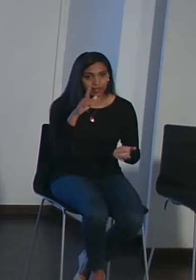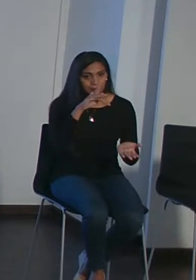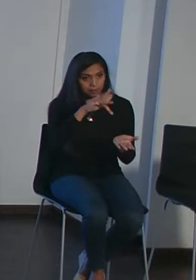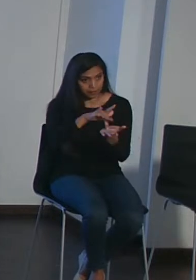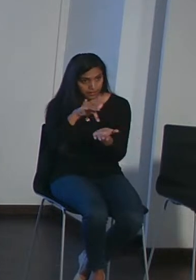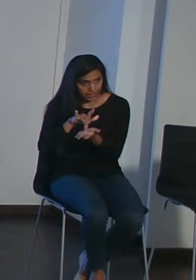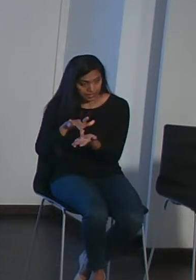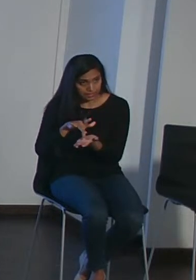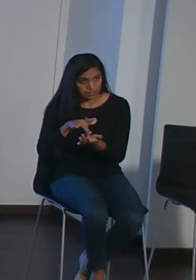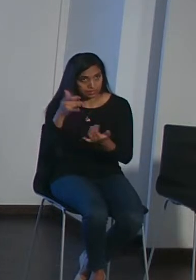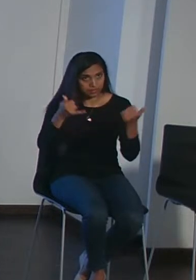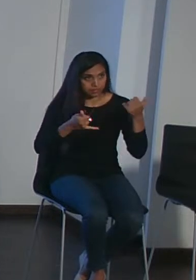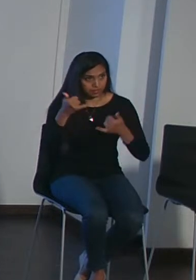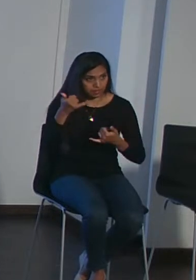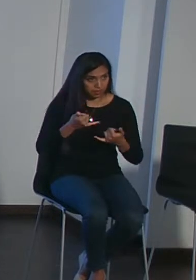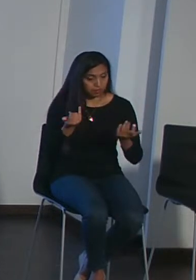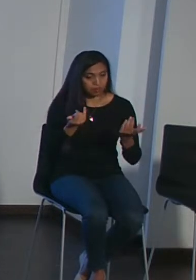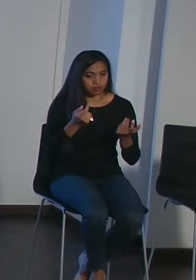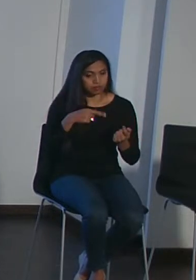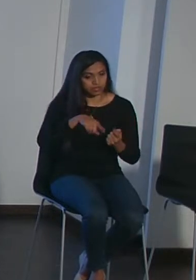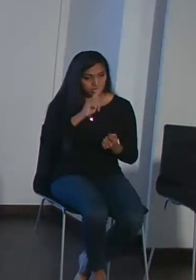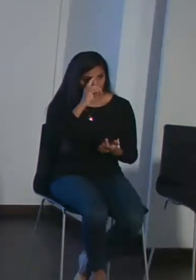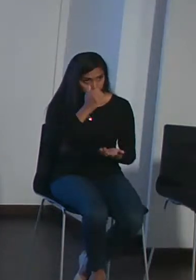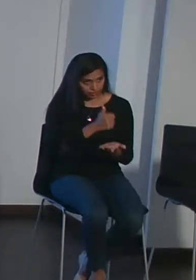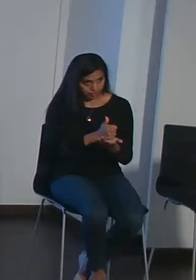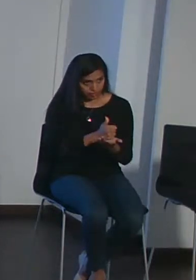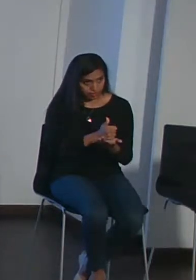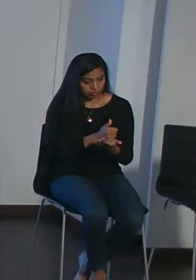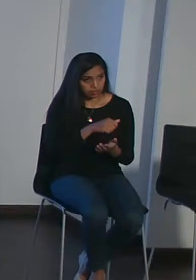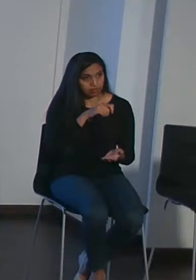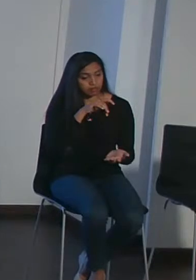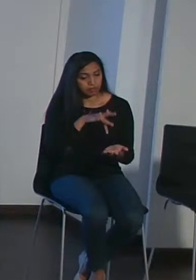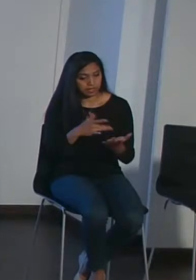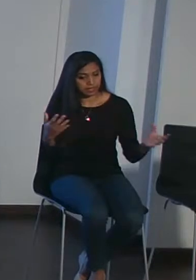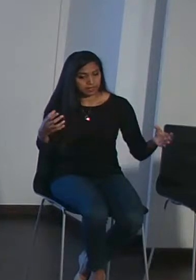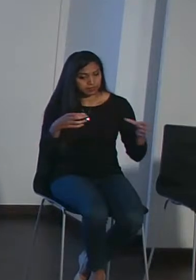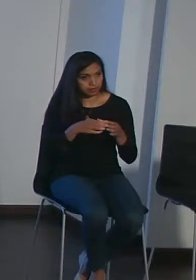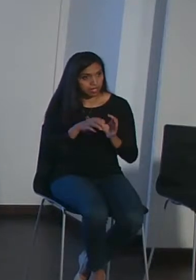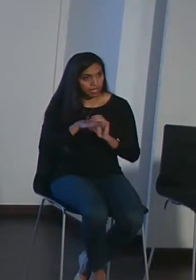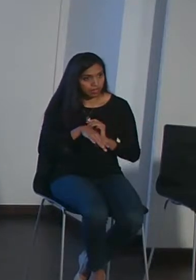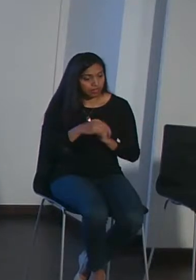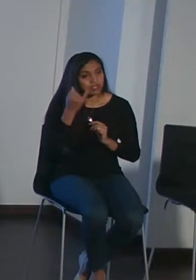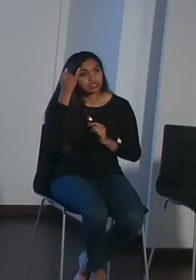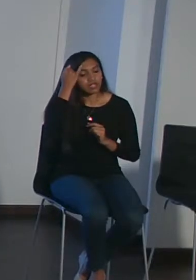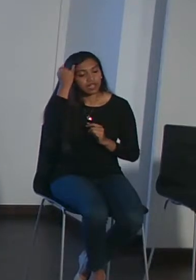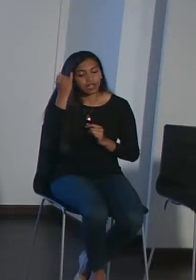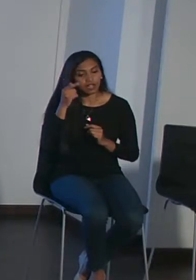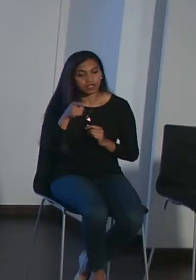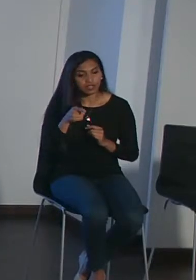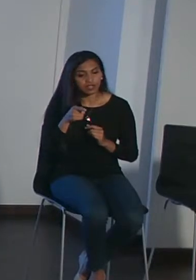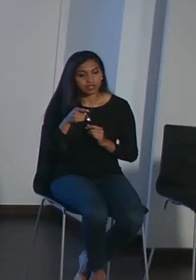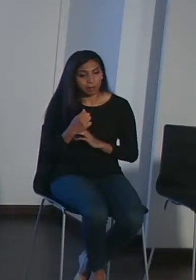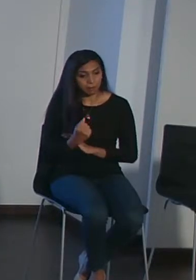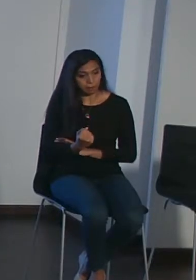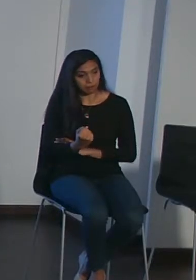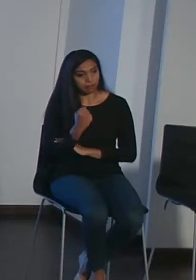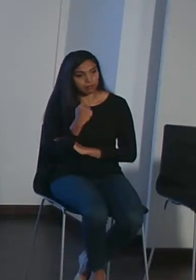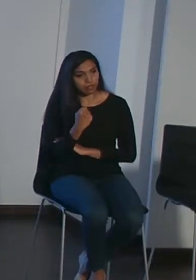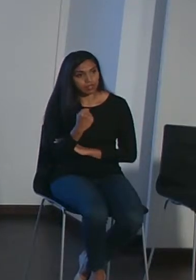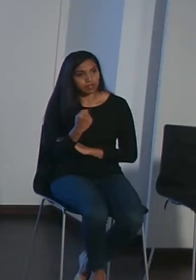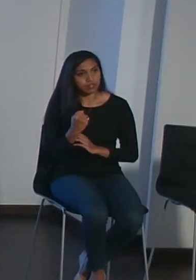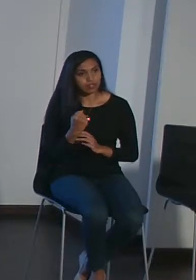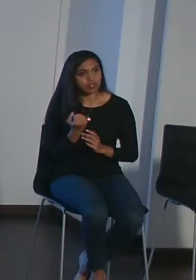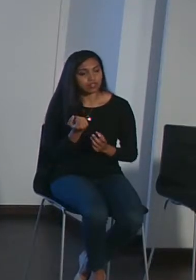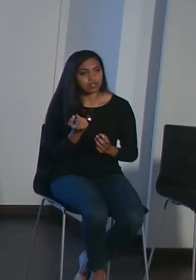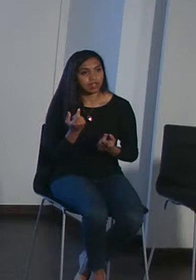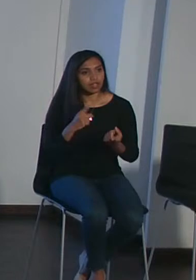They're in a place to also make choices. And I think that this idea of where power comes in to just be selected